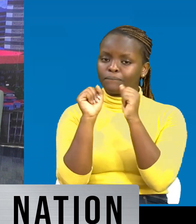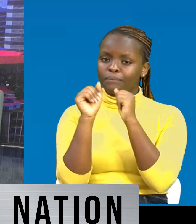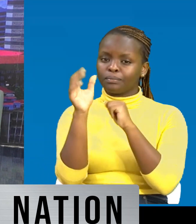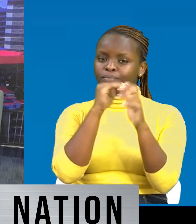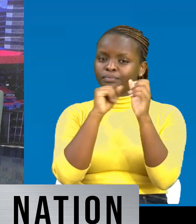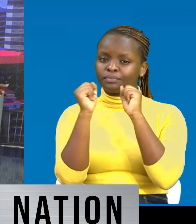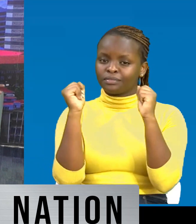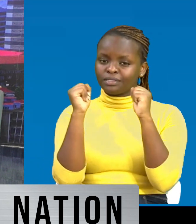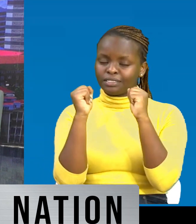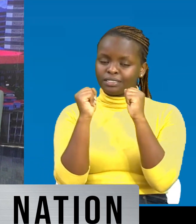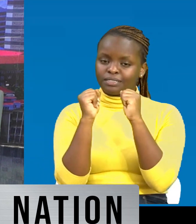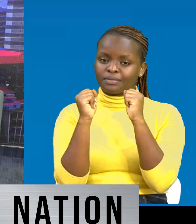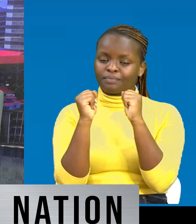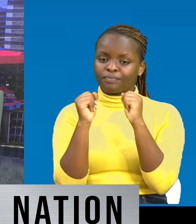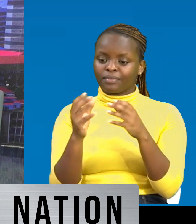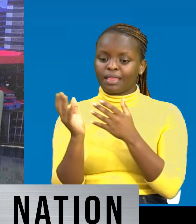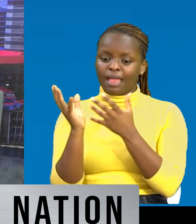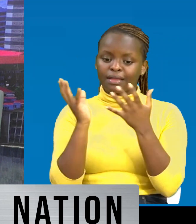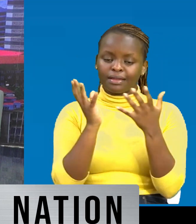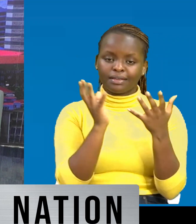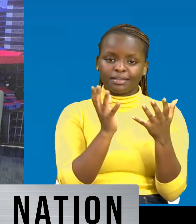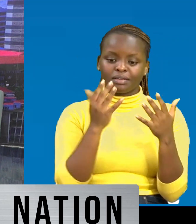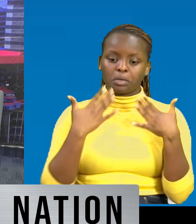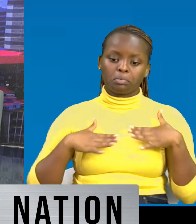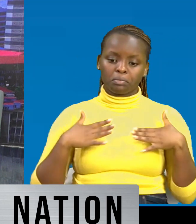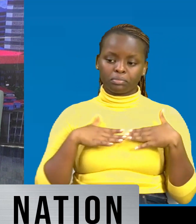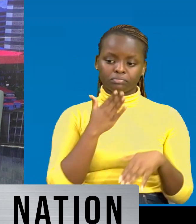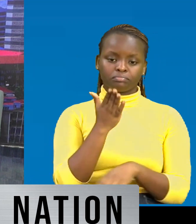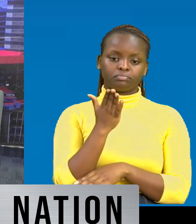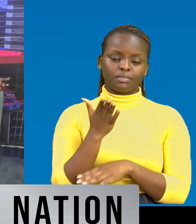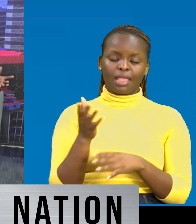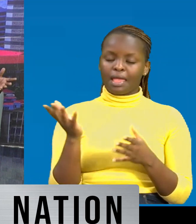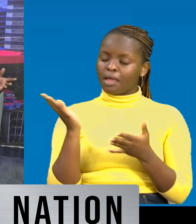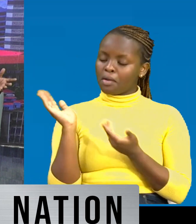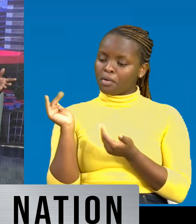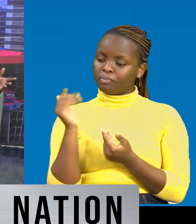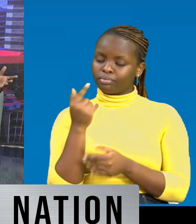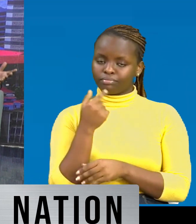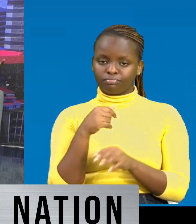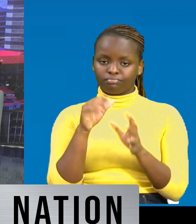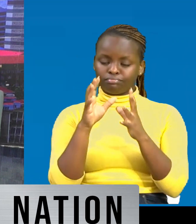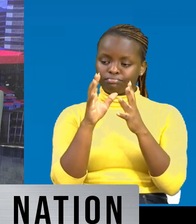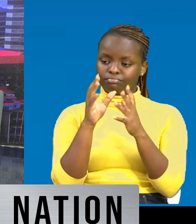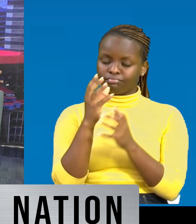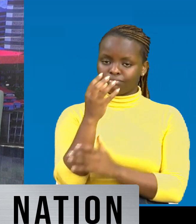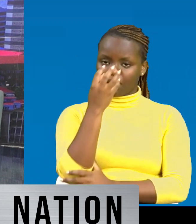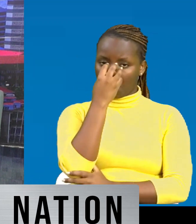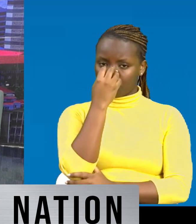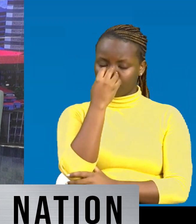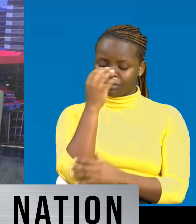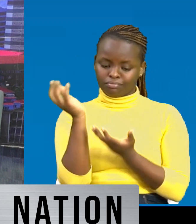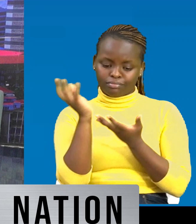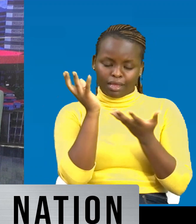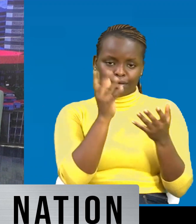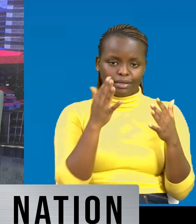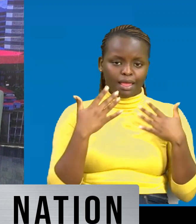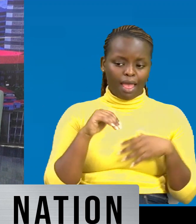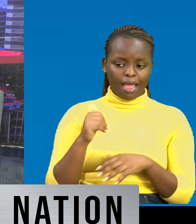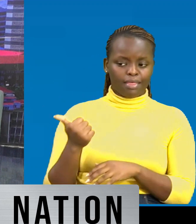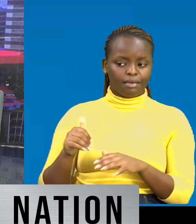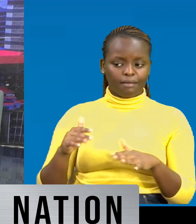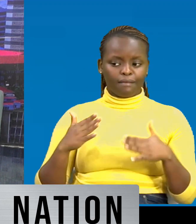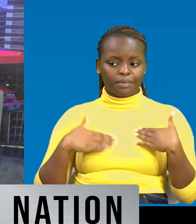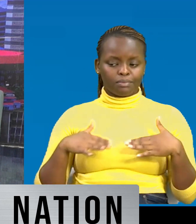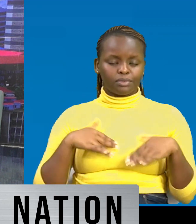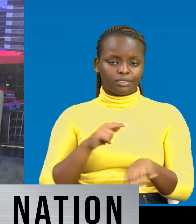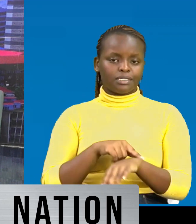about the president, but people who carried joyriders. I hope the president doesn't carry them, but then it will tell us if they're